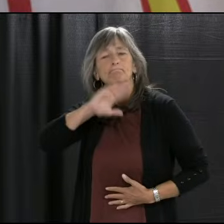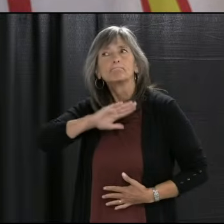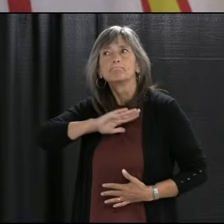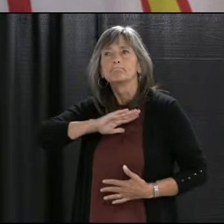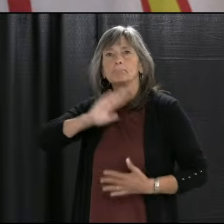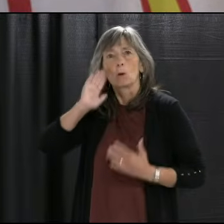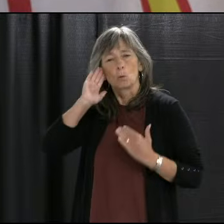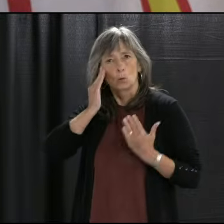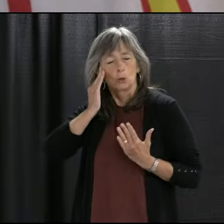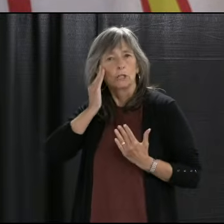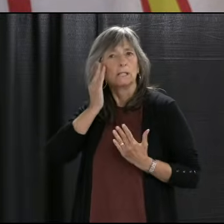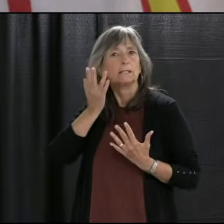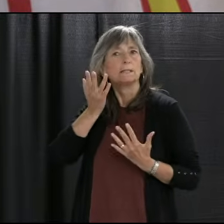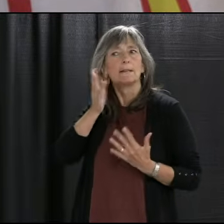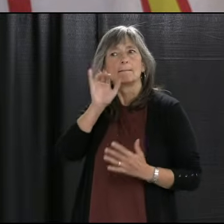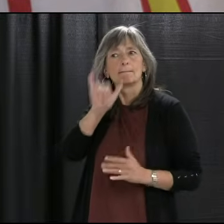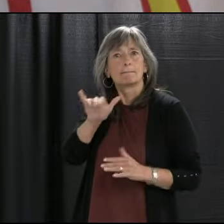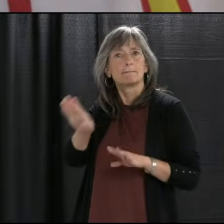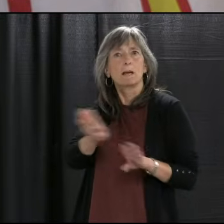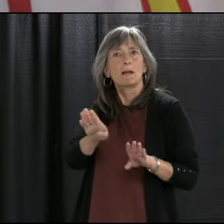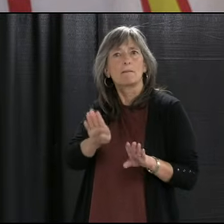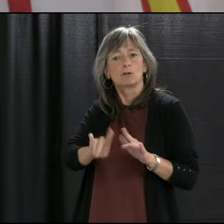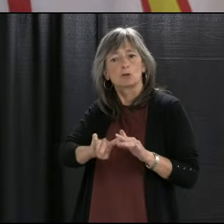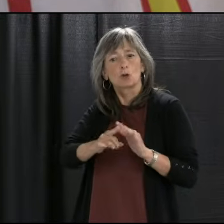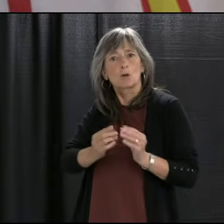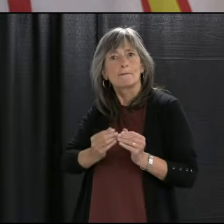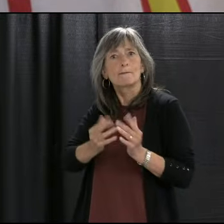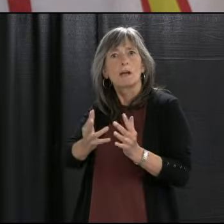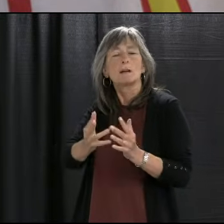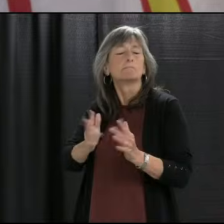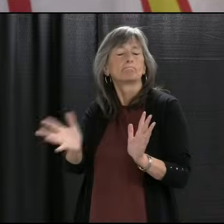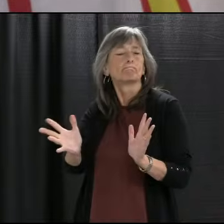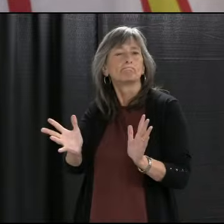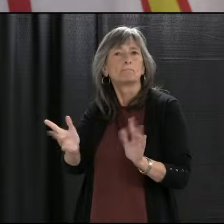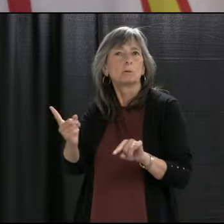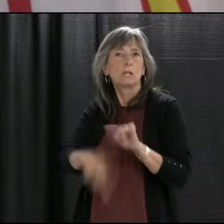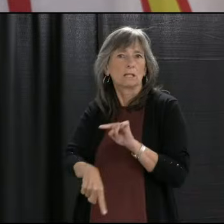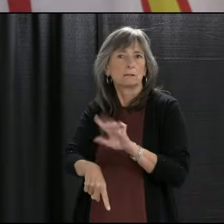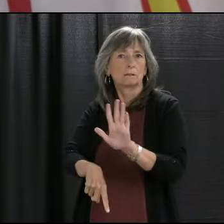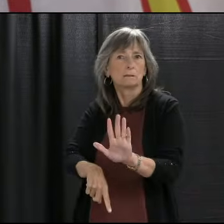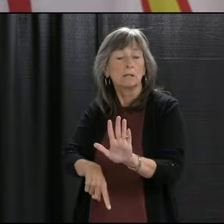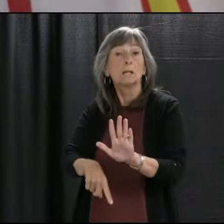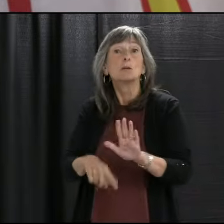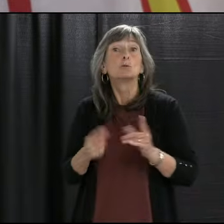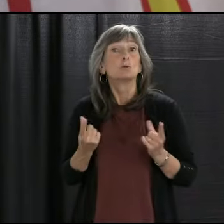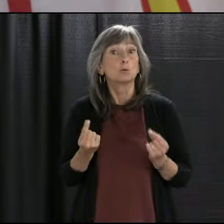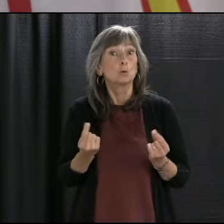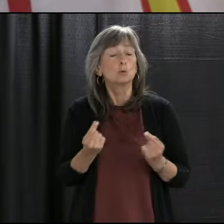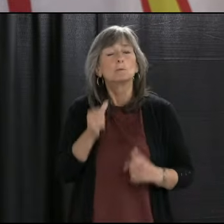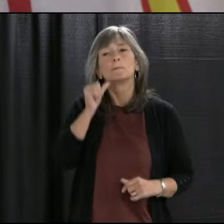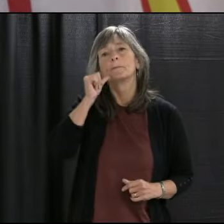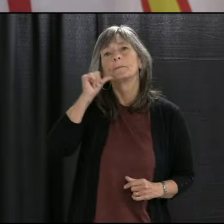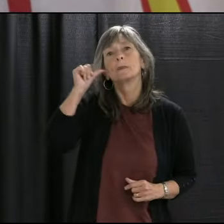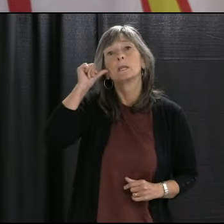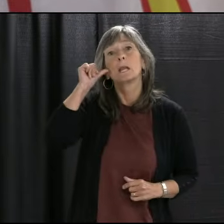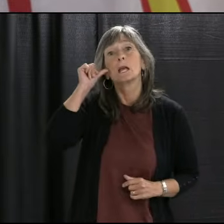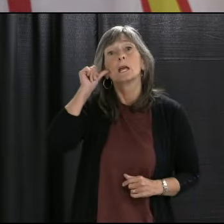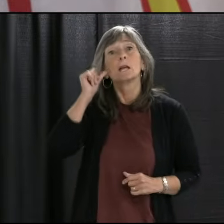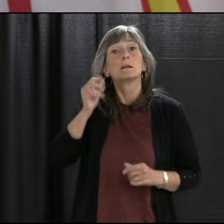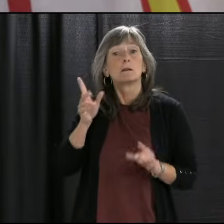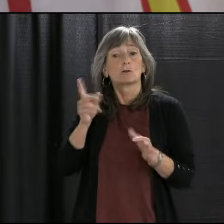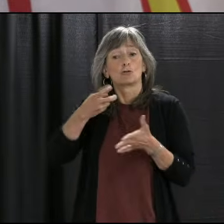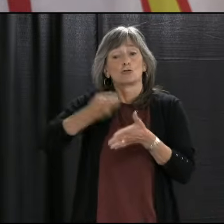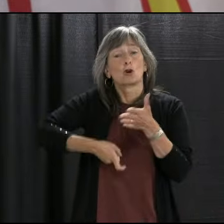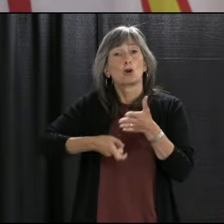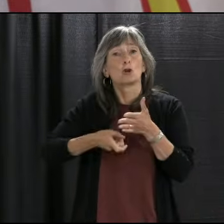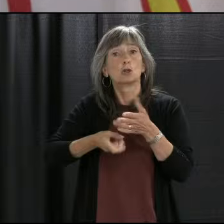irresponsible behavior. So as we said, we have taken decisive action to help address this situation. Yesterday, we announced we would increase fines